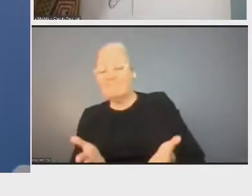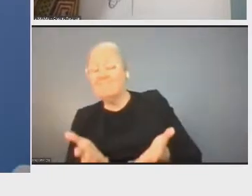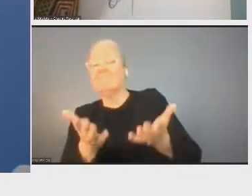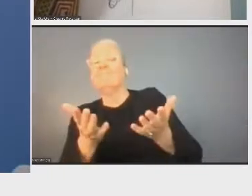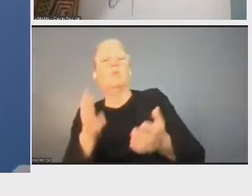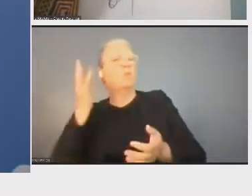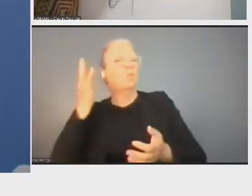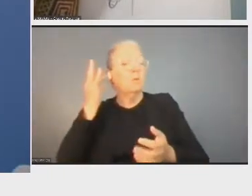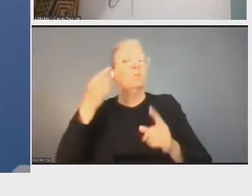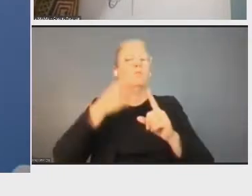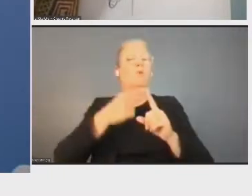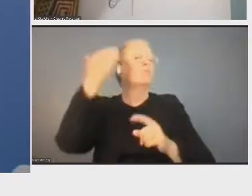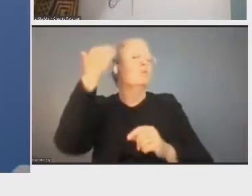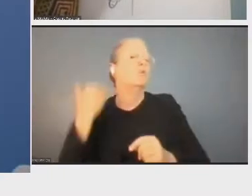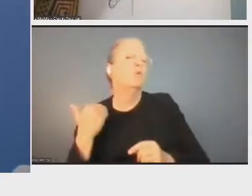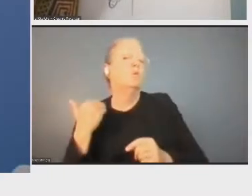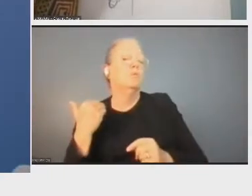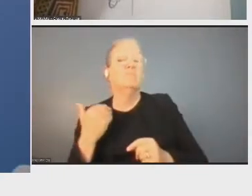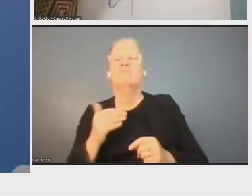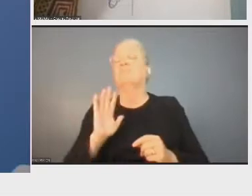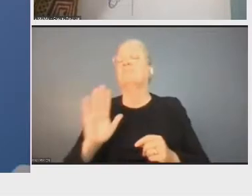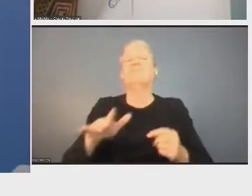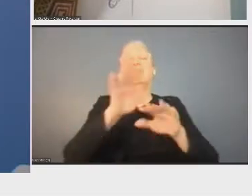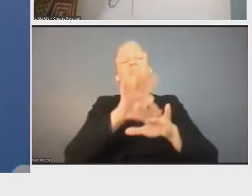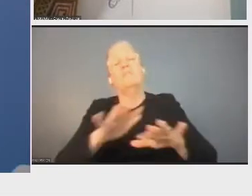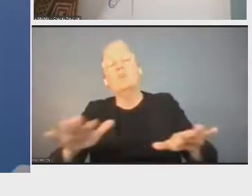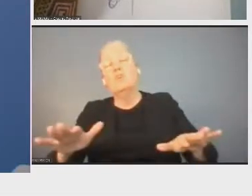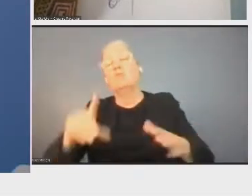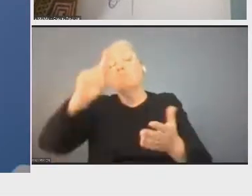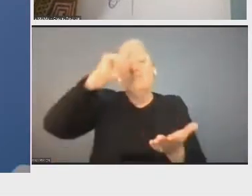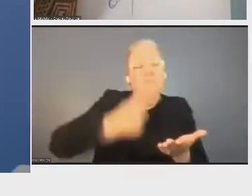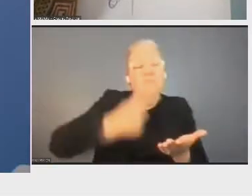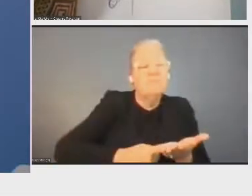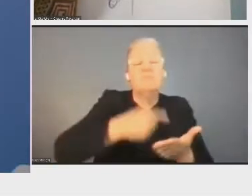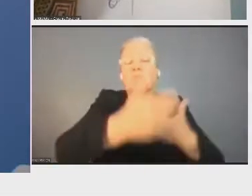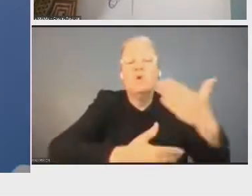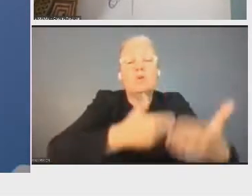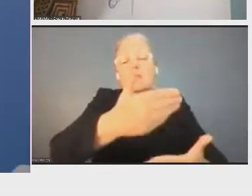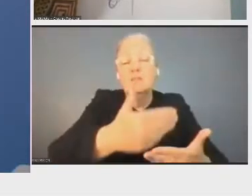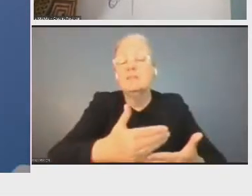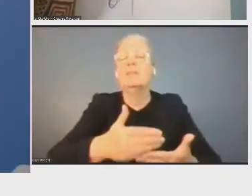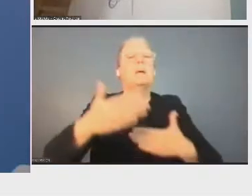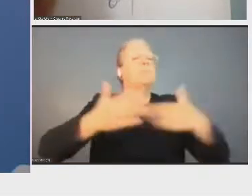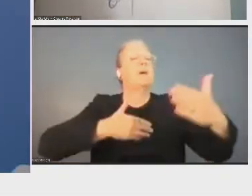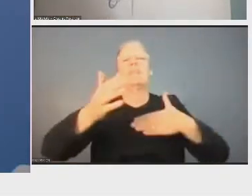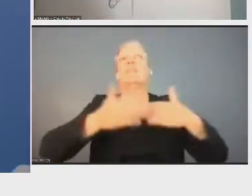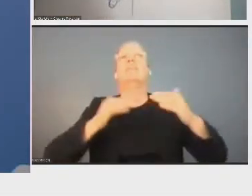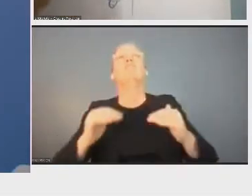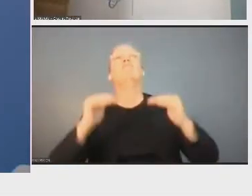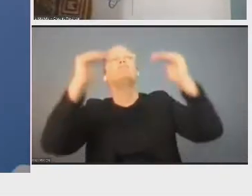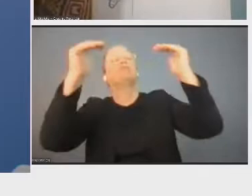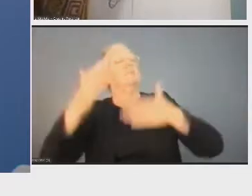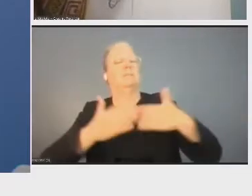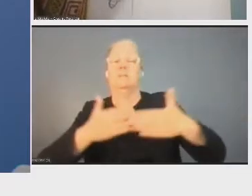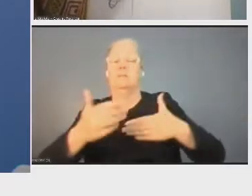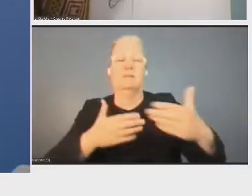and girls in all their diversity in decision-making processes at all levels. Nonetheless, we